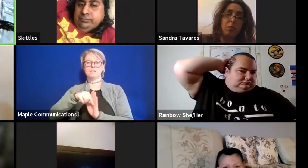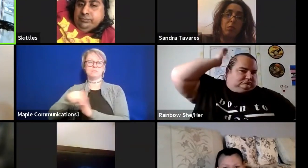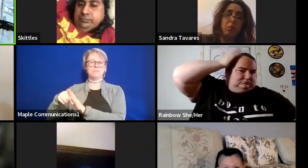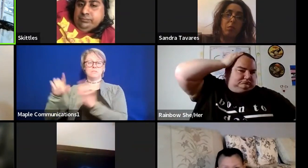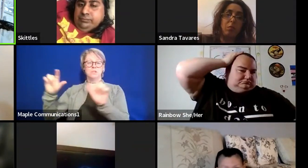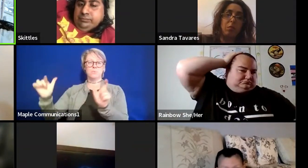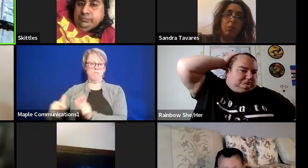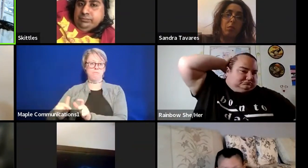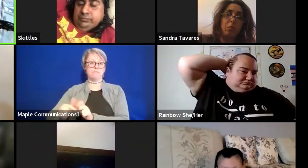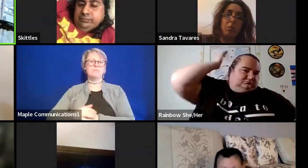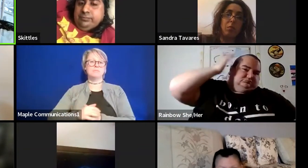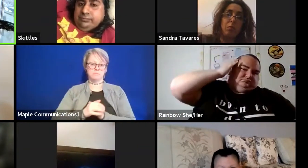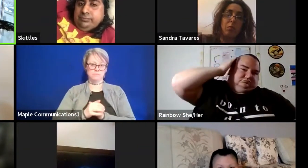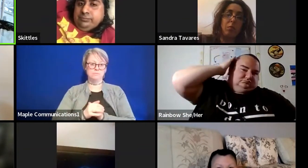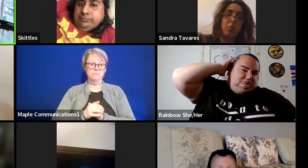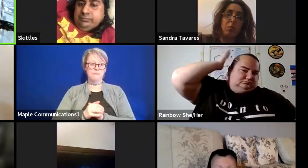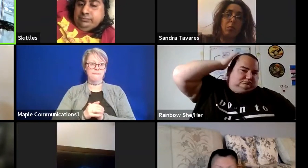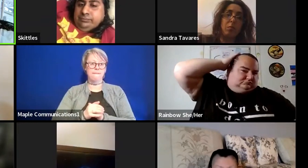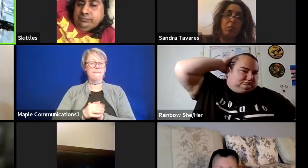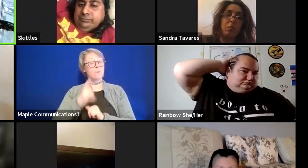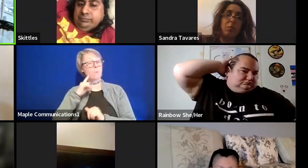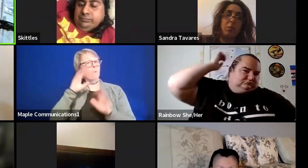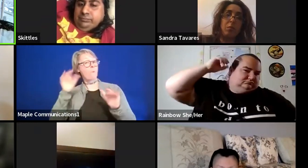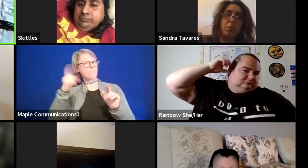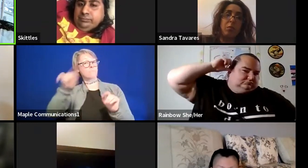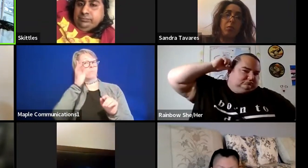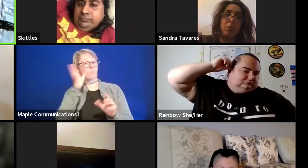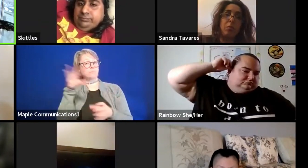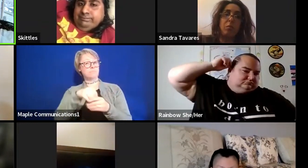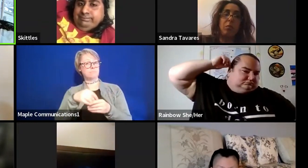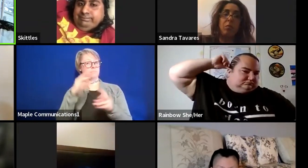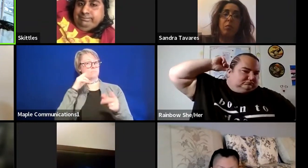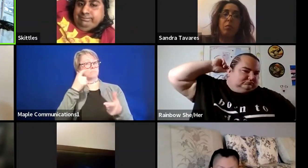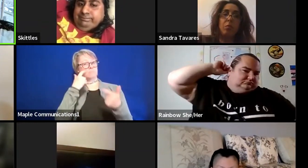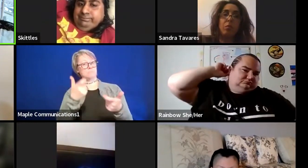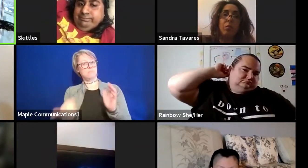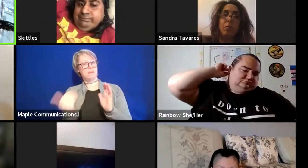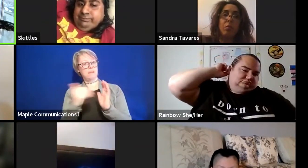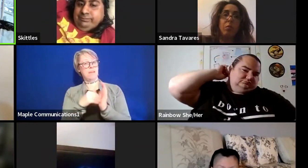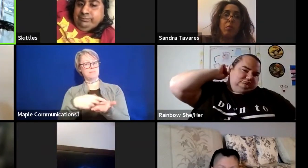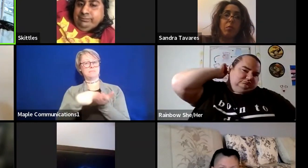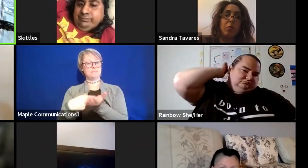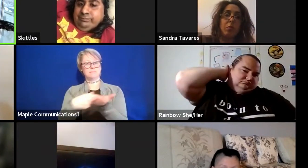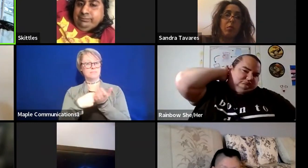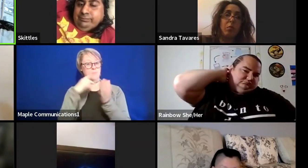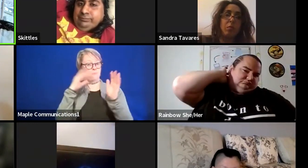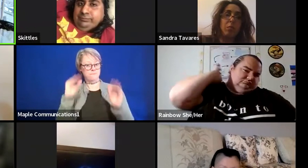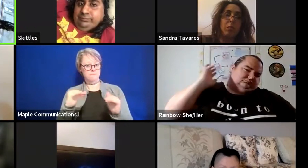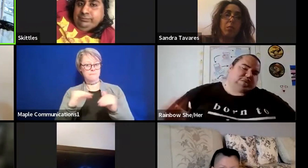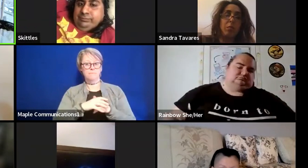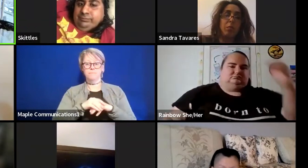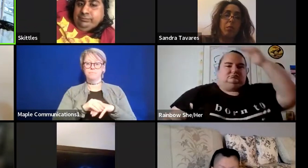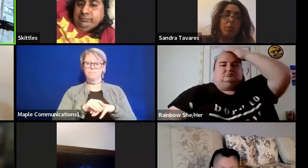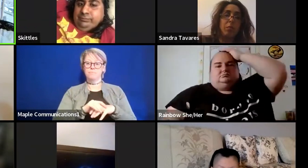how this contributes to MAiD. So we hope everyone will come back and during that conversation. But